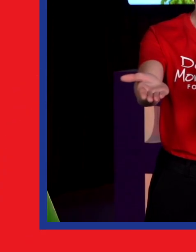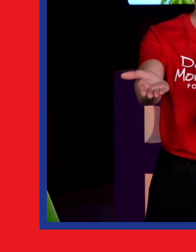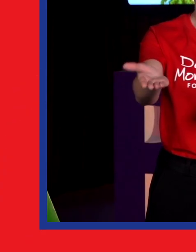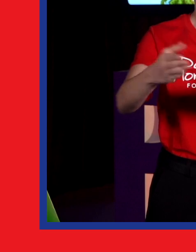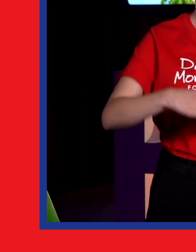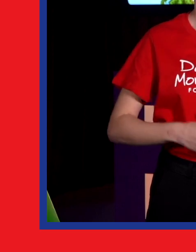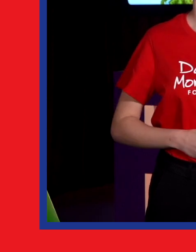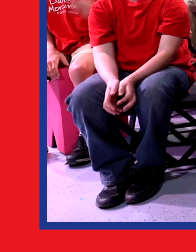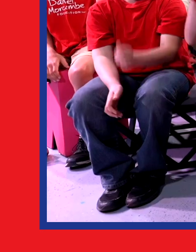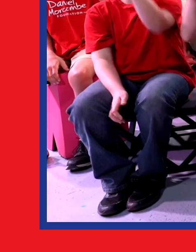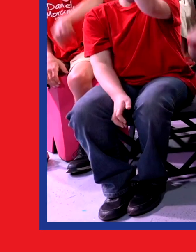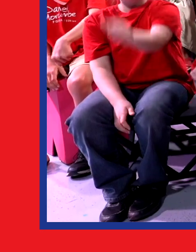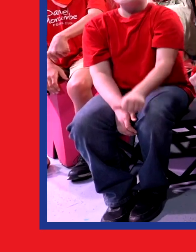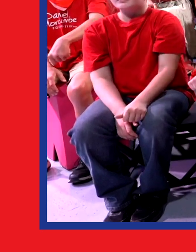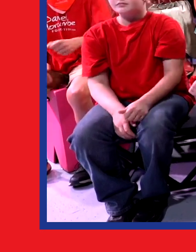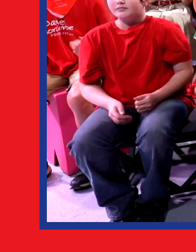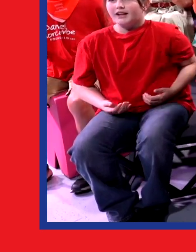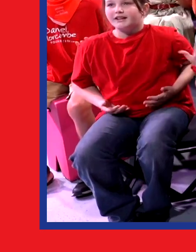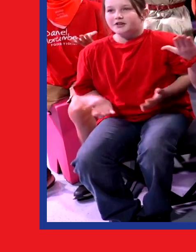Enthusiastic consent.